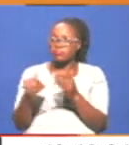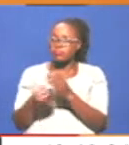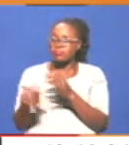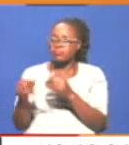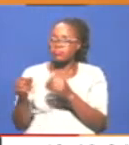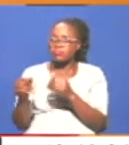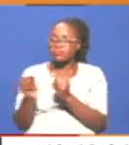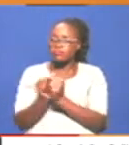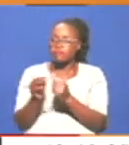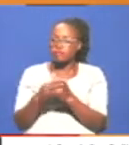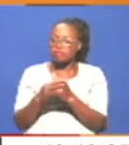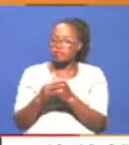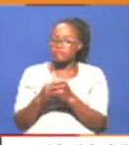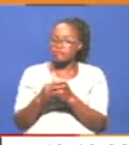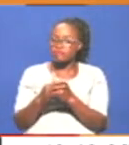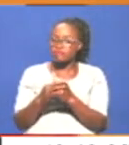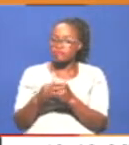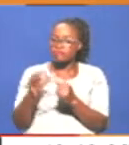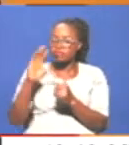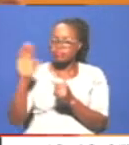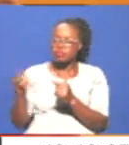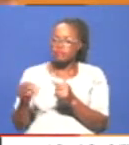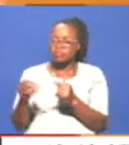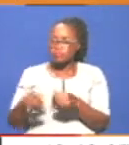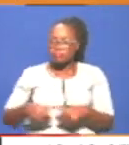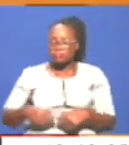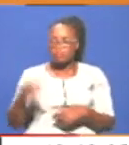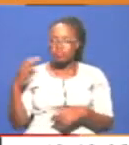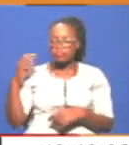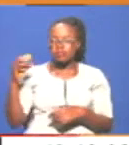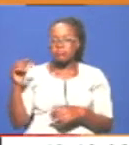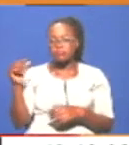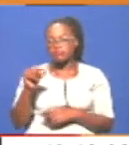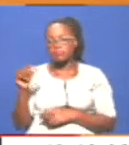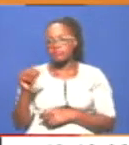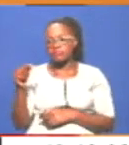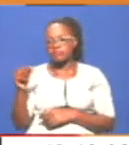is what we call the African Youth Championships, which was held in Ghana. And